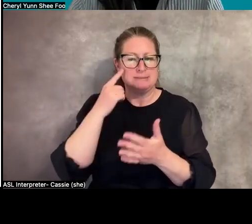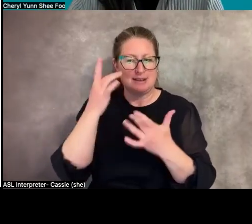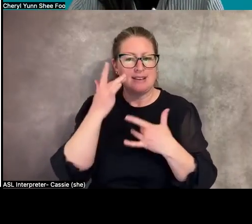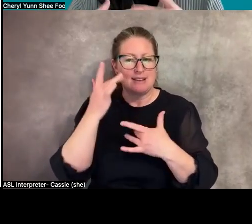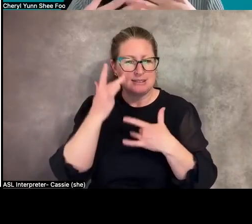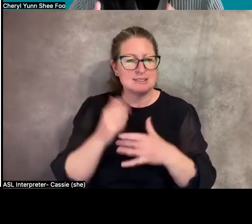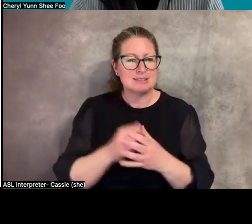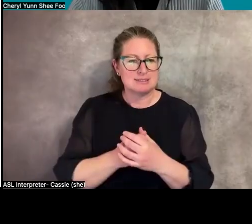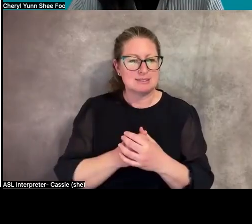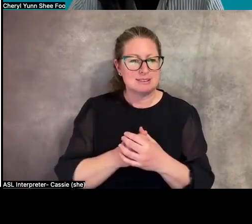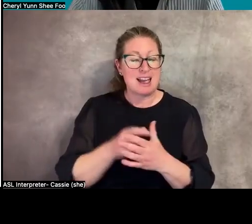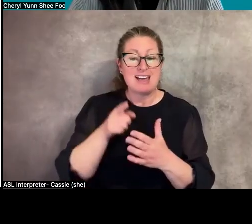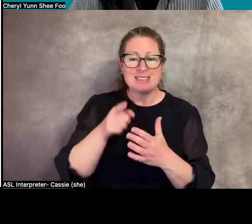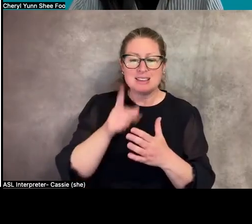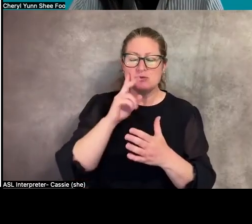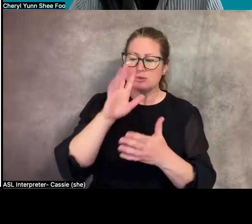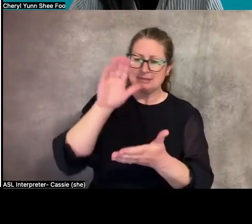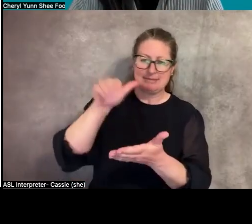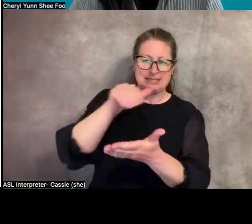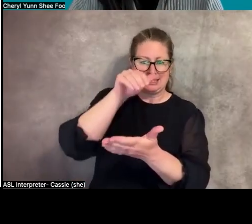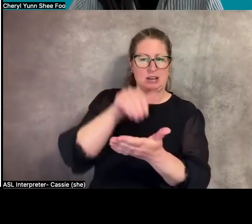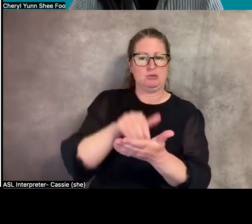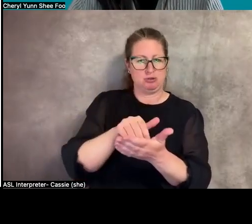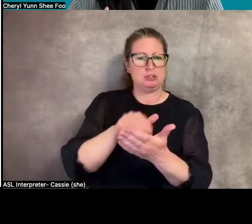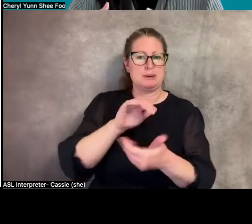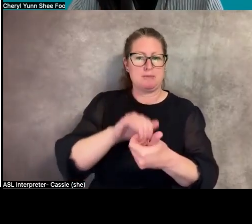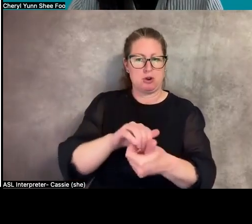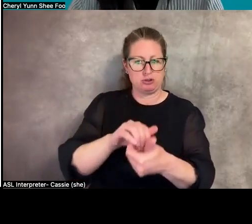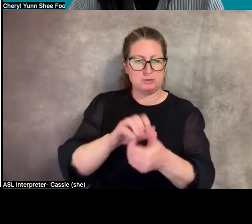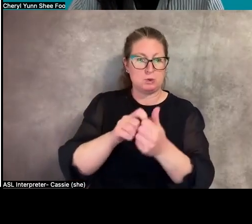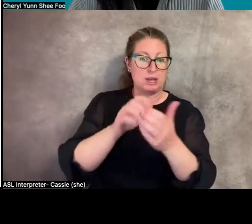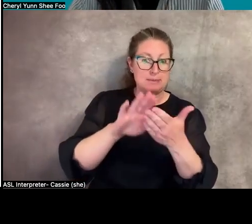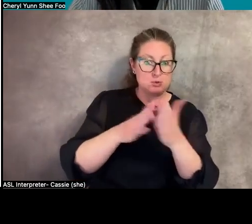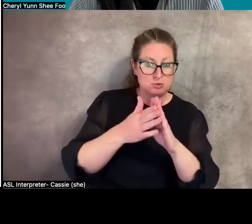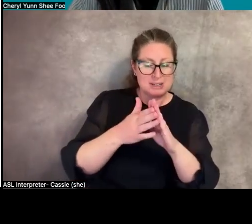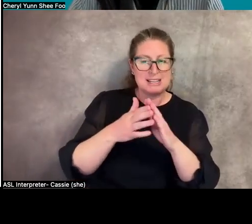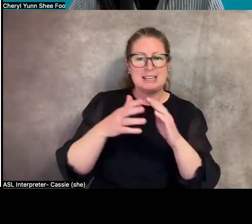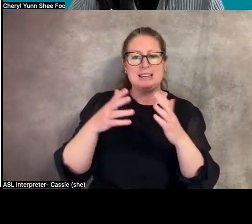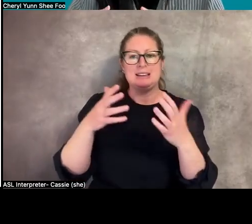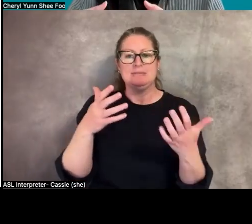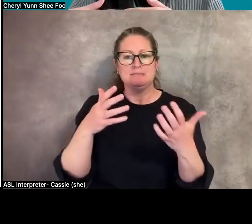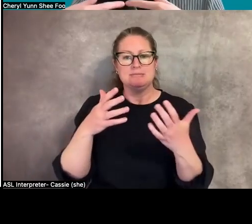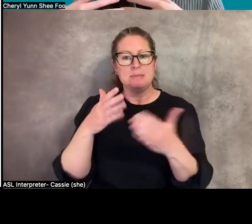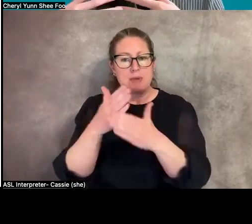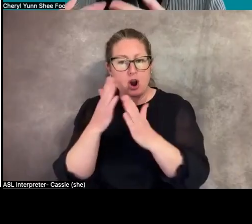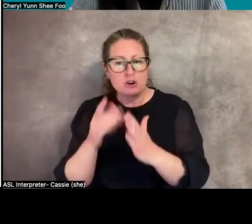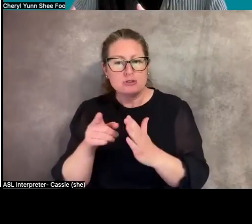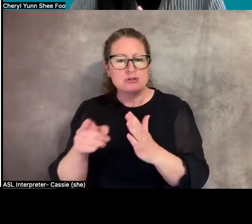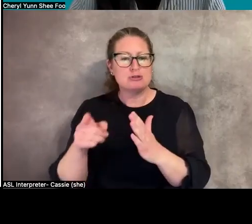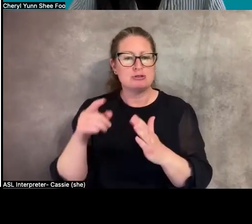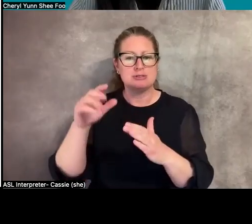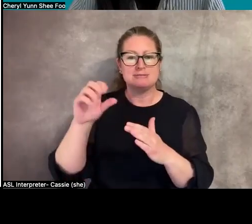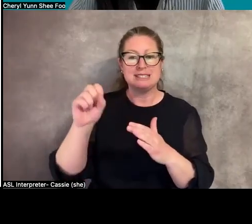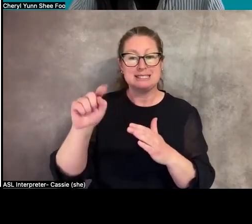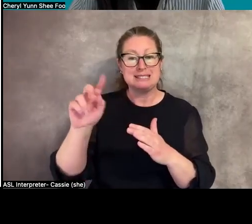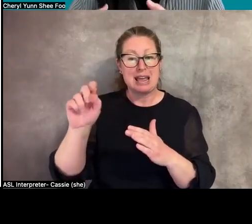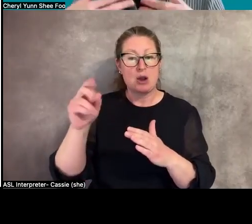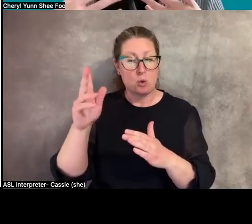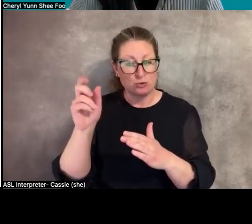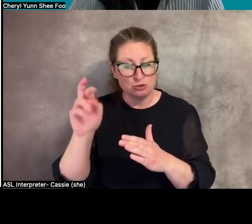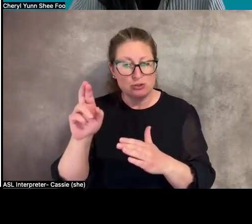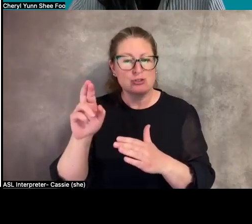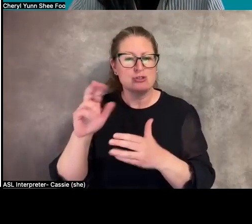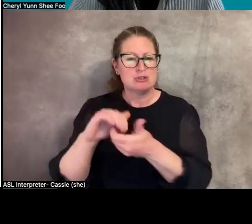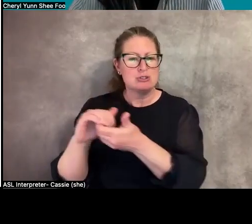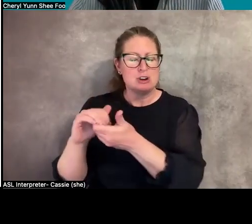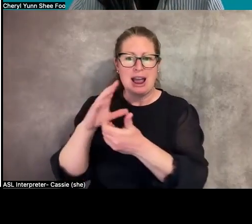centers community academic partnerships and stakeholder engagement, rigorous implementation science,